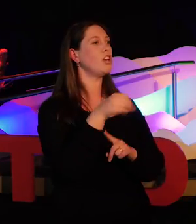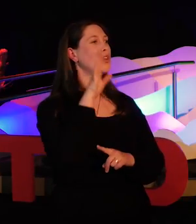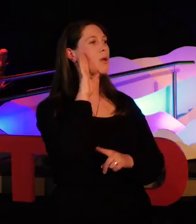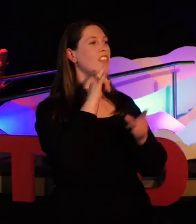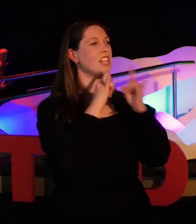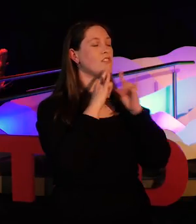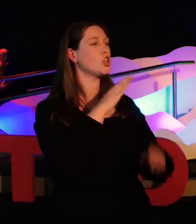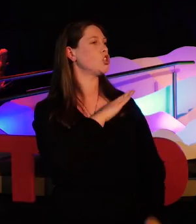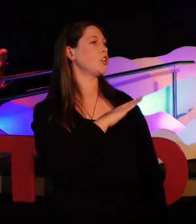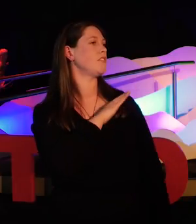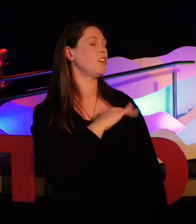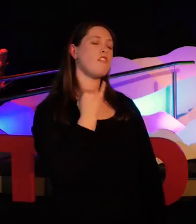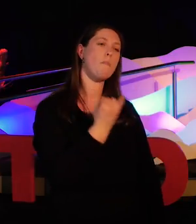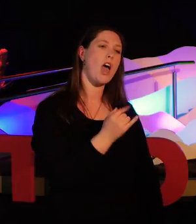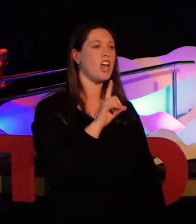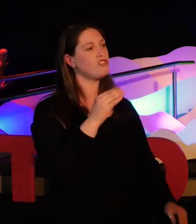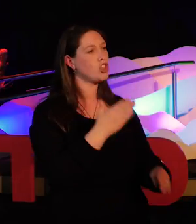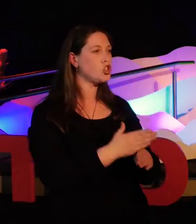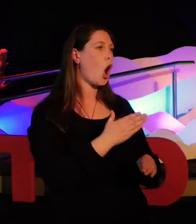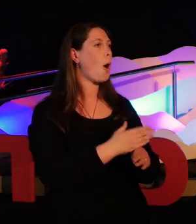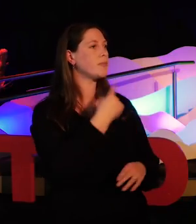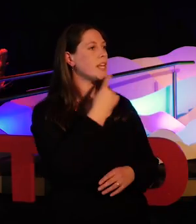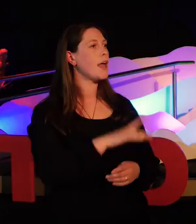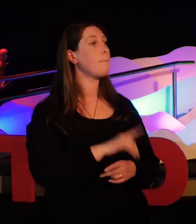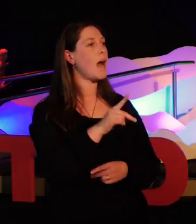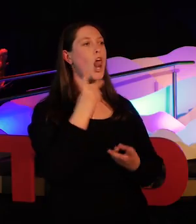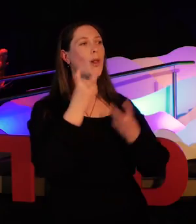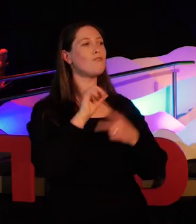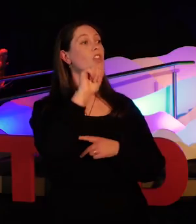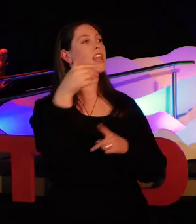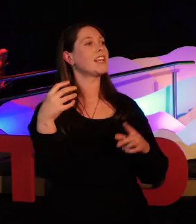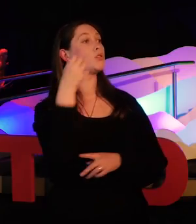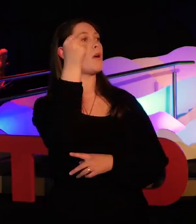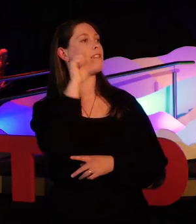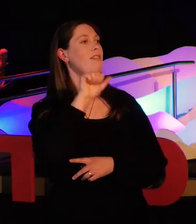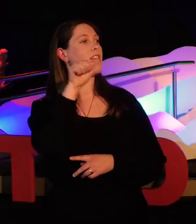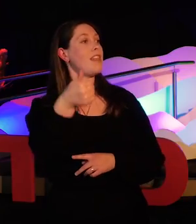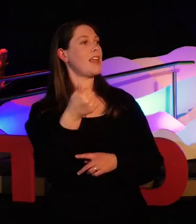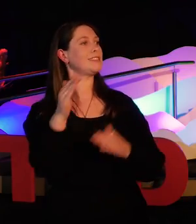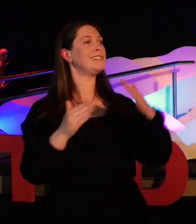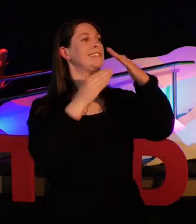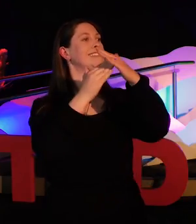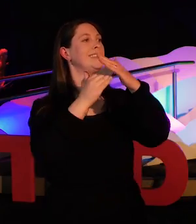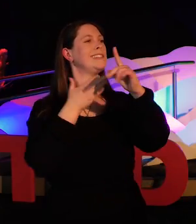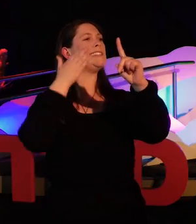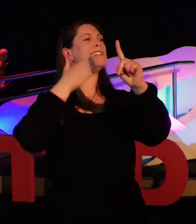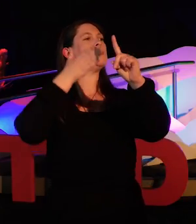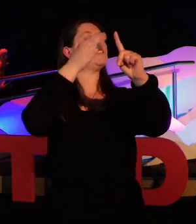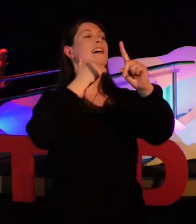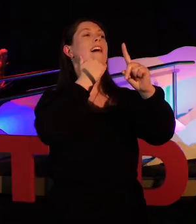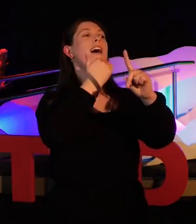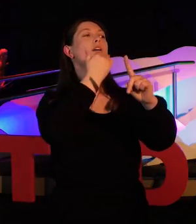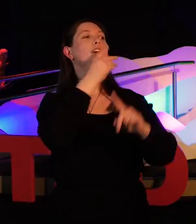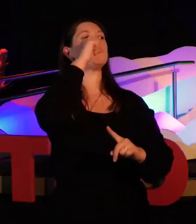quite satisfied. Not bad yet, we did the job. But they're looking for the next one. It's their mindset, a little bit better, a little bit higher. How